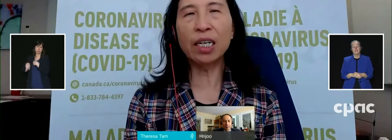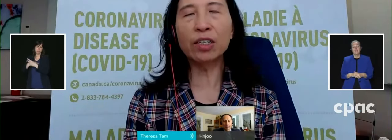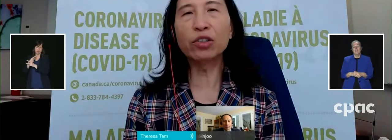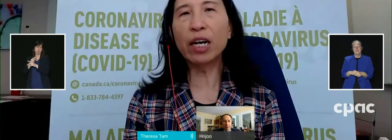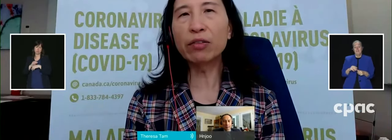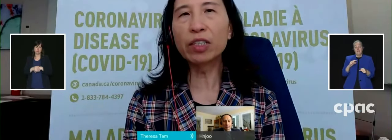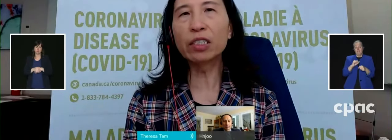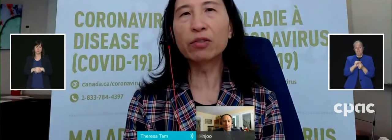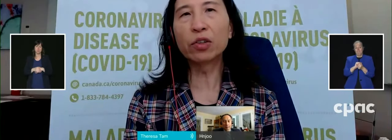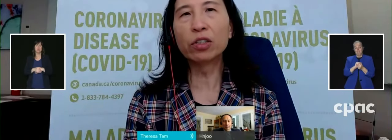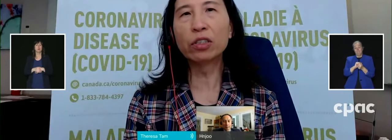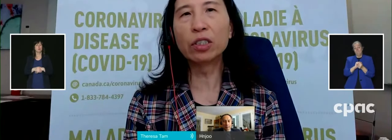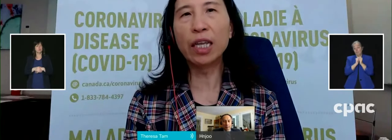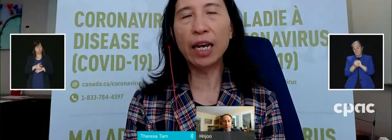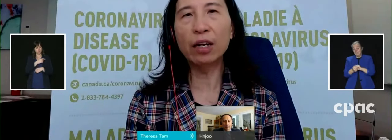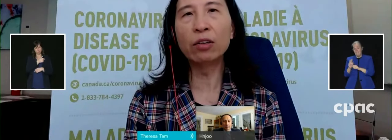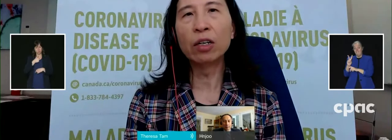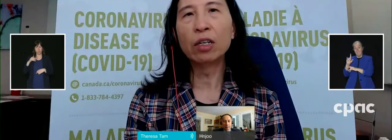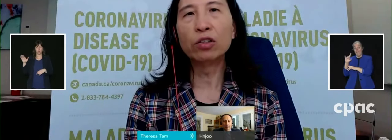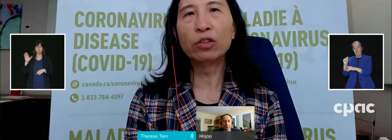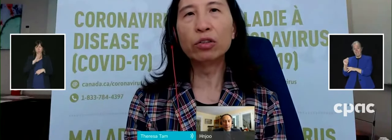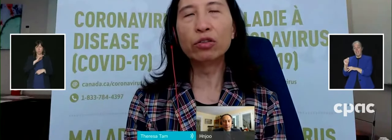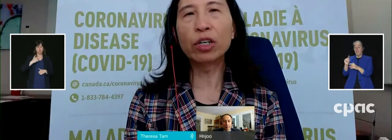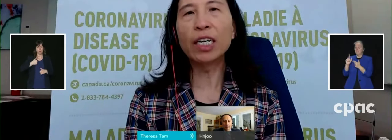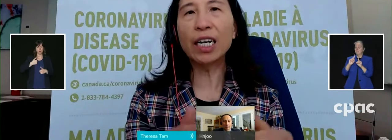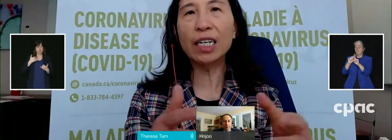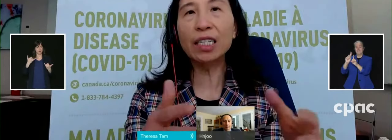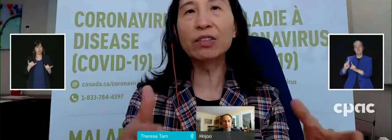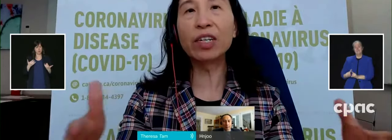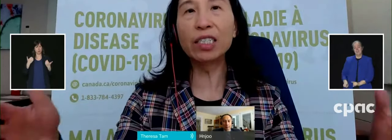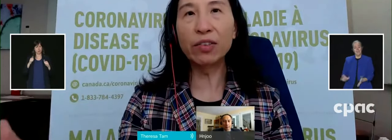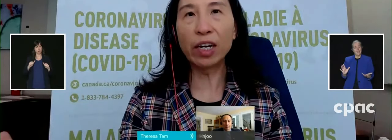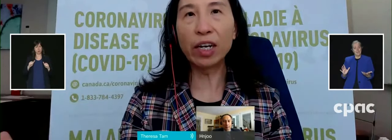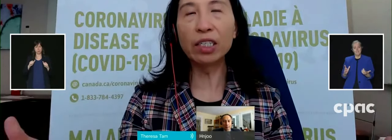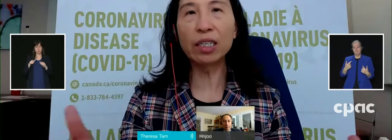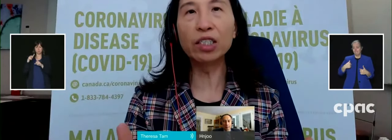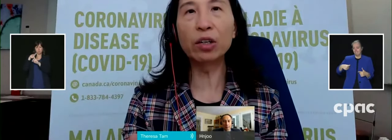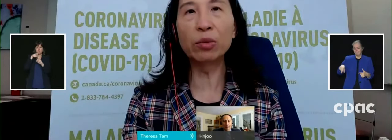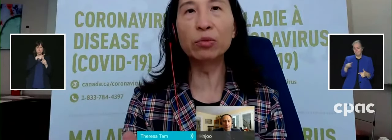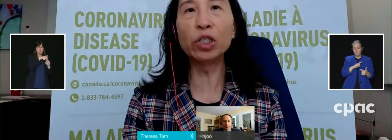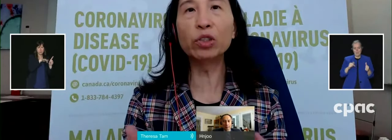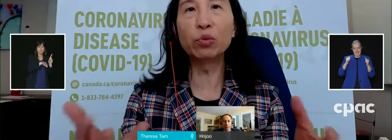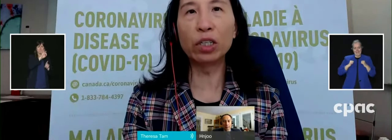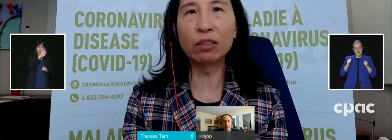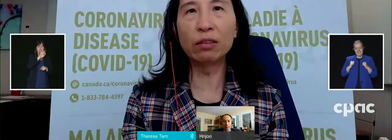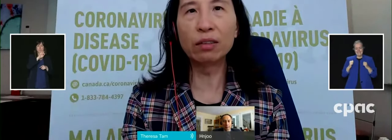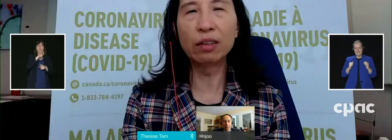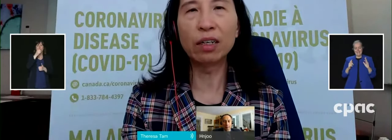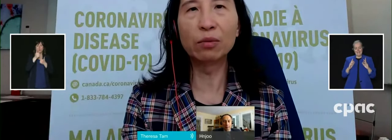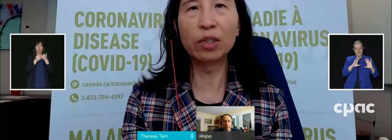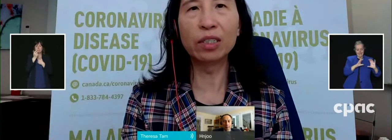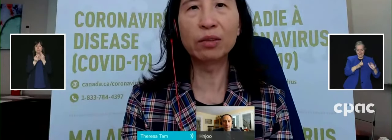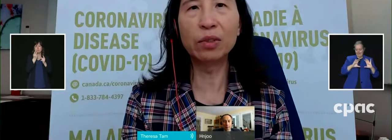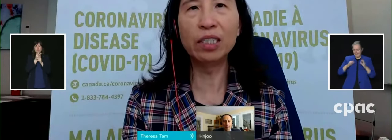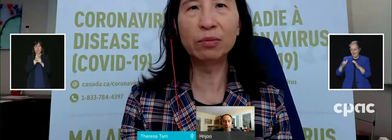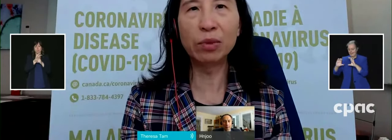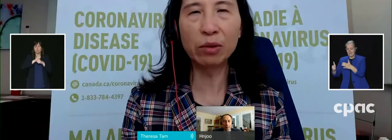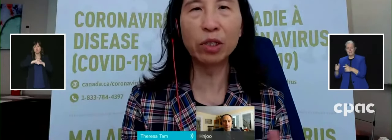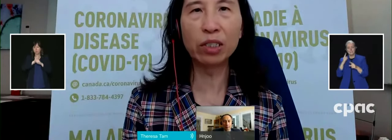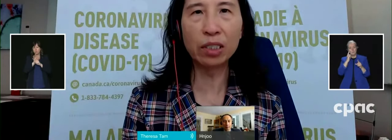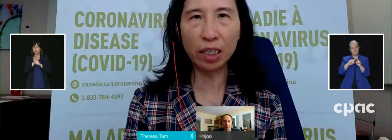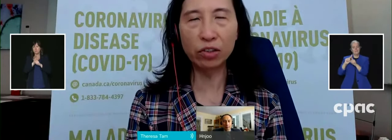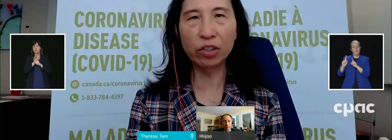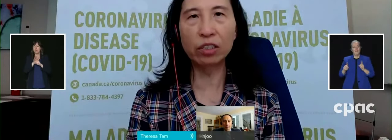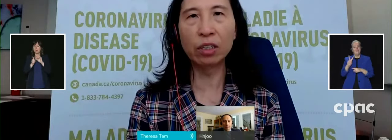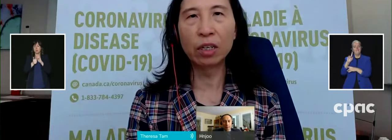an international effort, of course, now to try and classify these variants and determine which ones are the ones that we need to